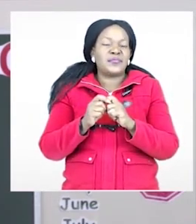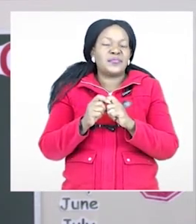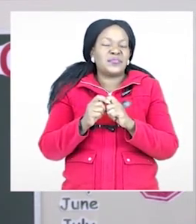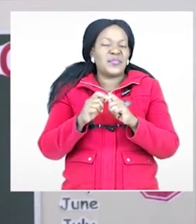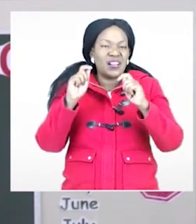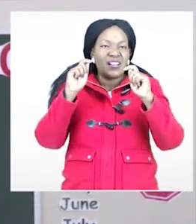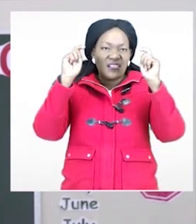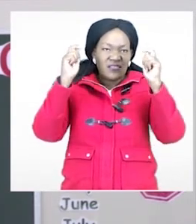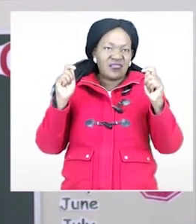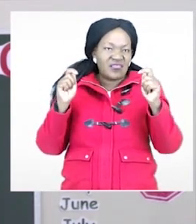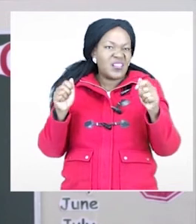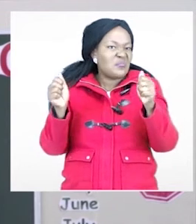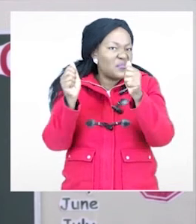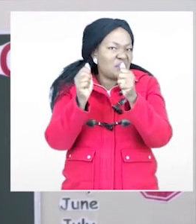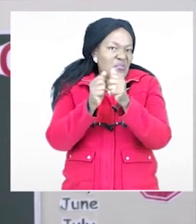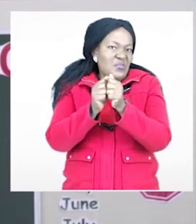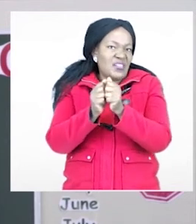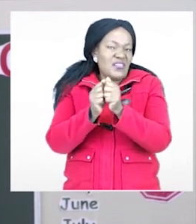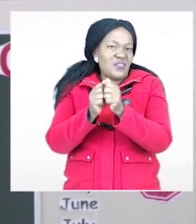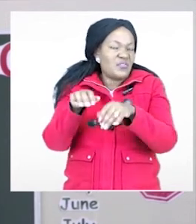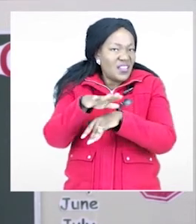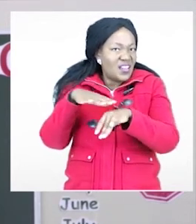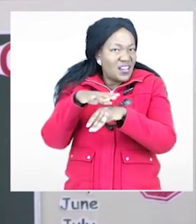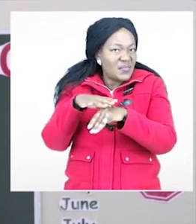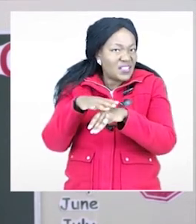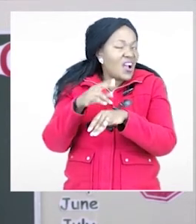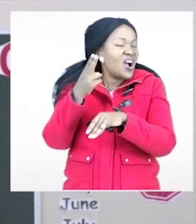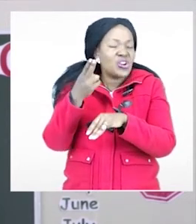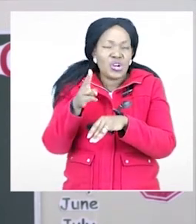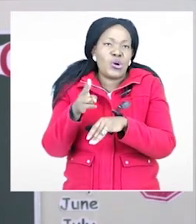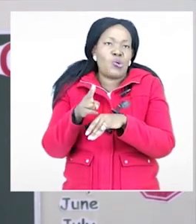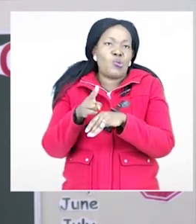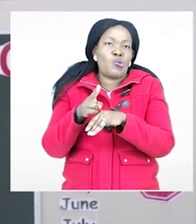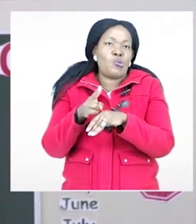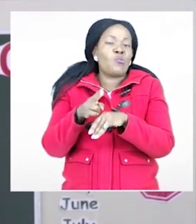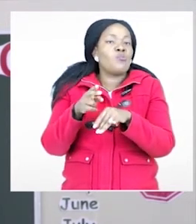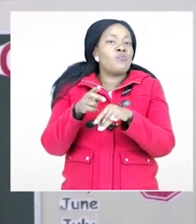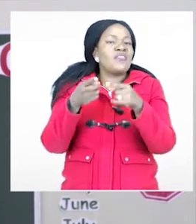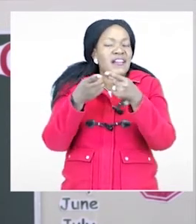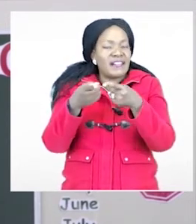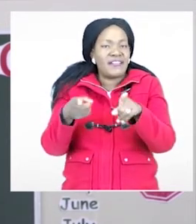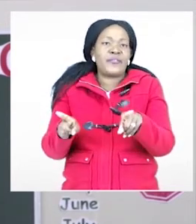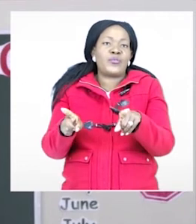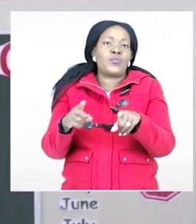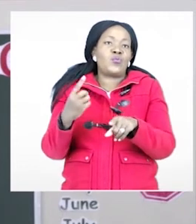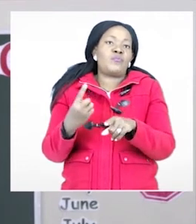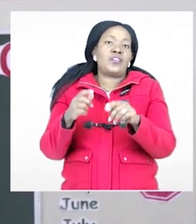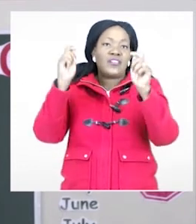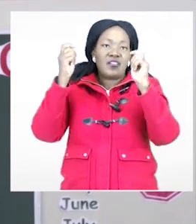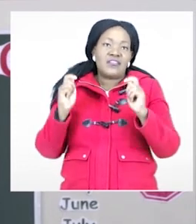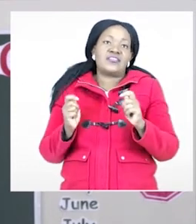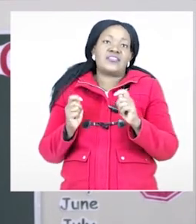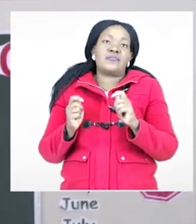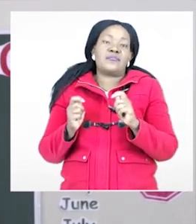animals? Surely it doesn't fit with animals. So the different one would be the shape. The